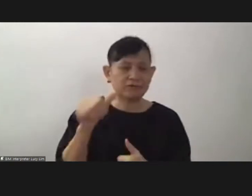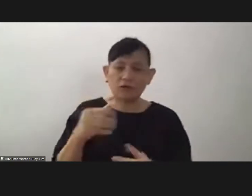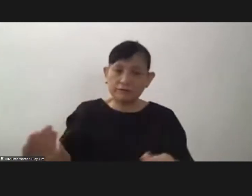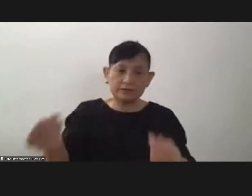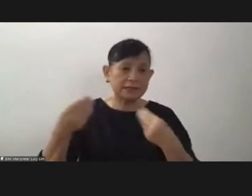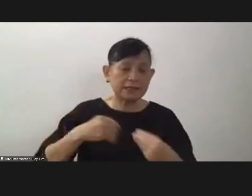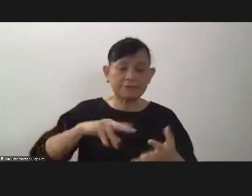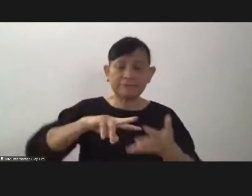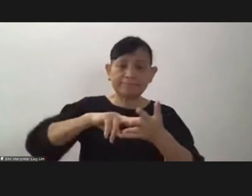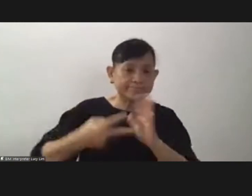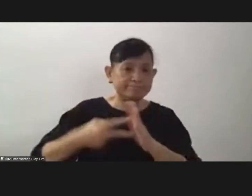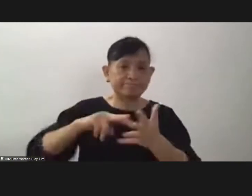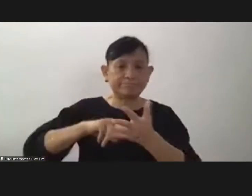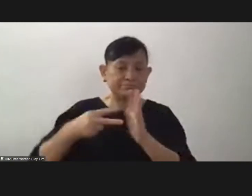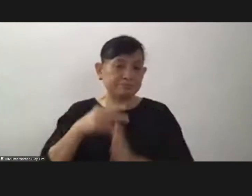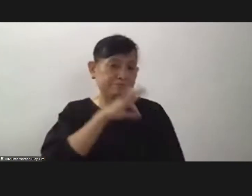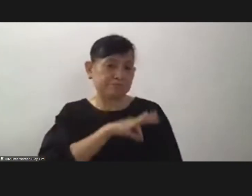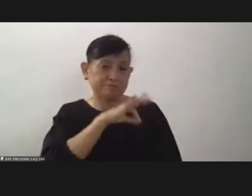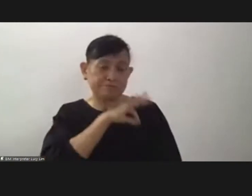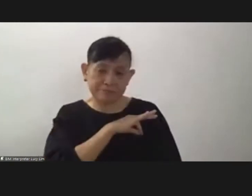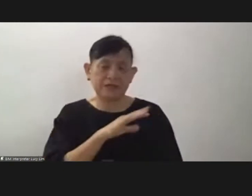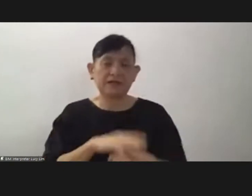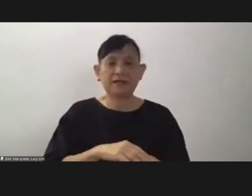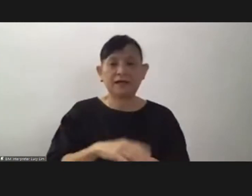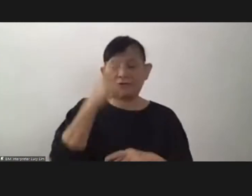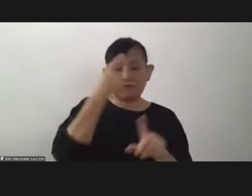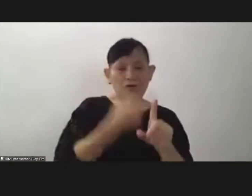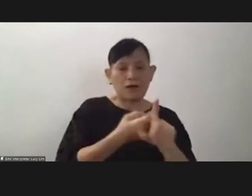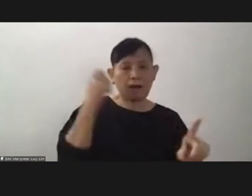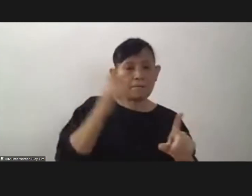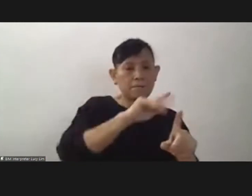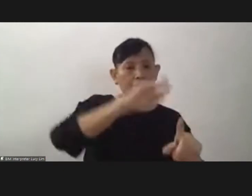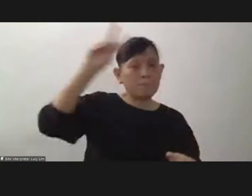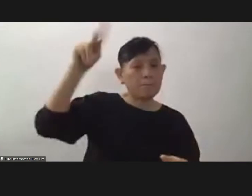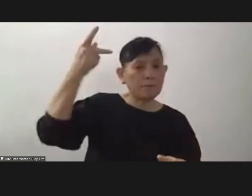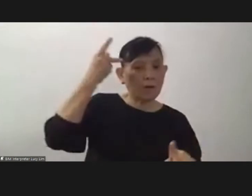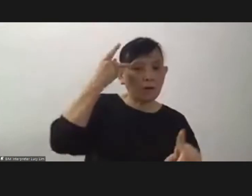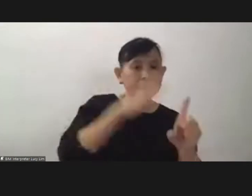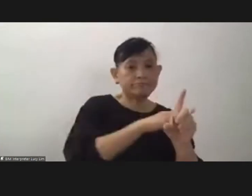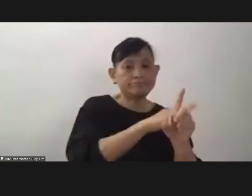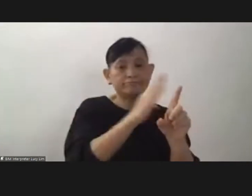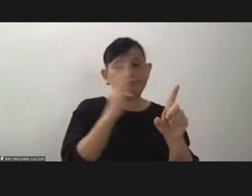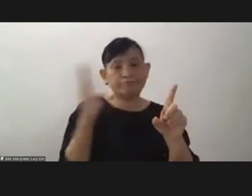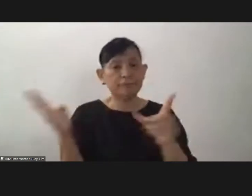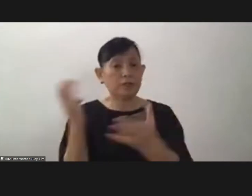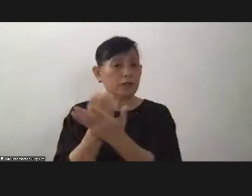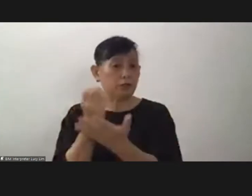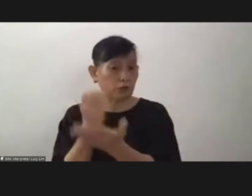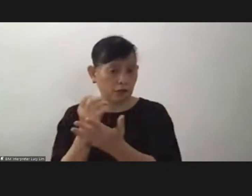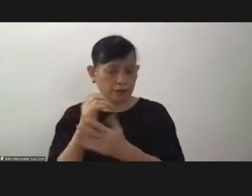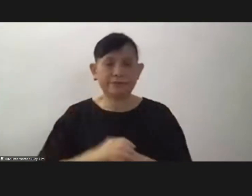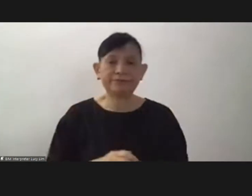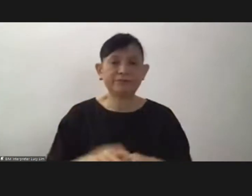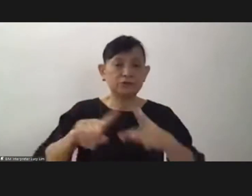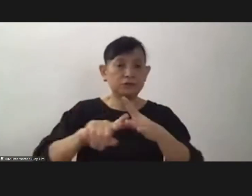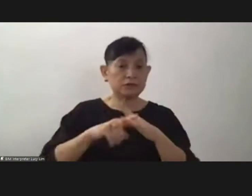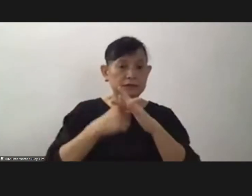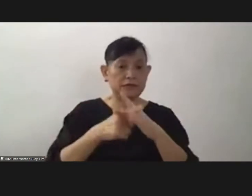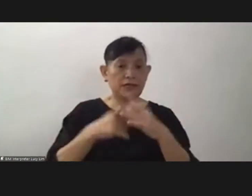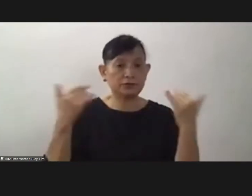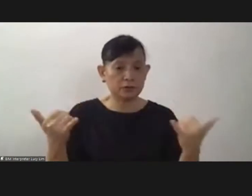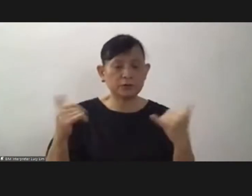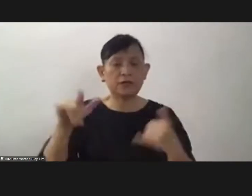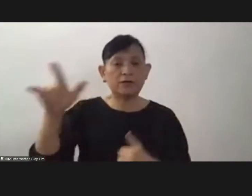nation-building issues across the political, economic, and social spectrum. But kicking things off today will be the